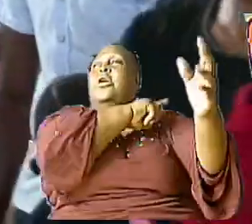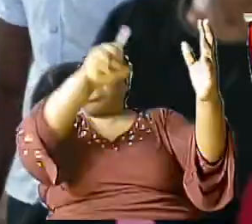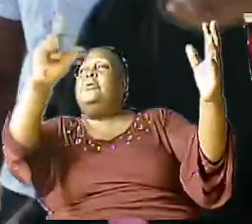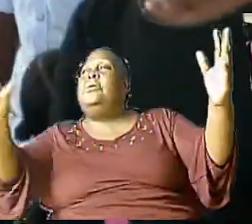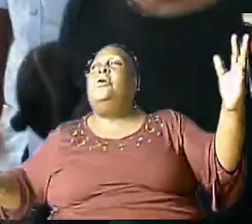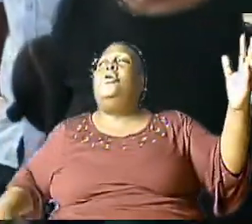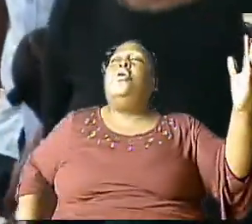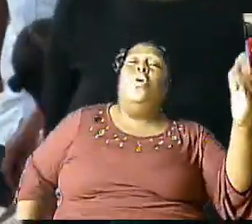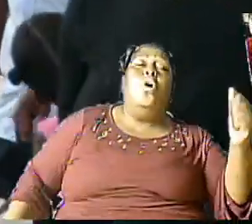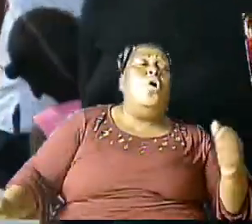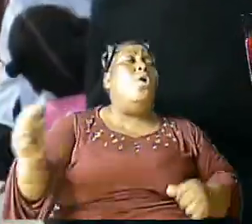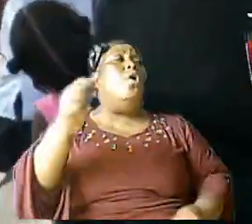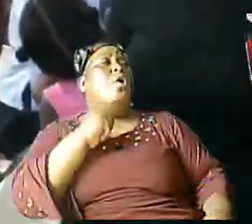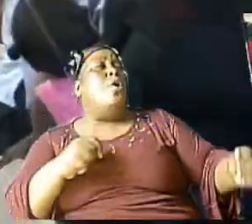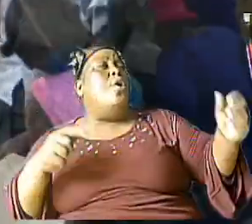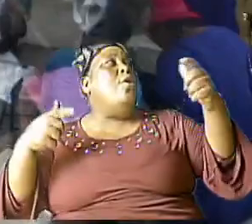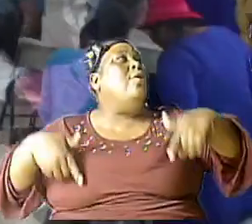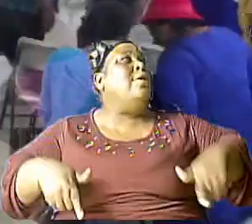Get together in the